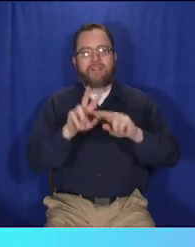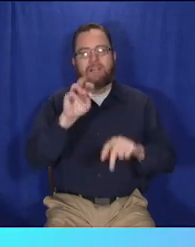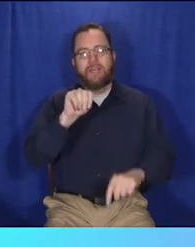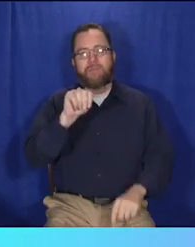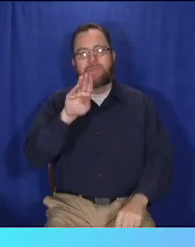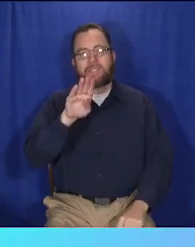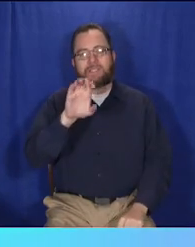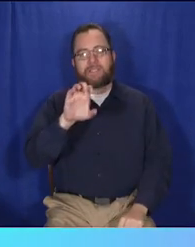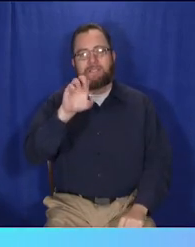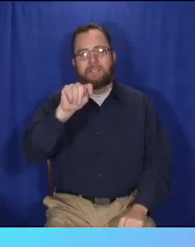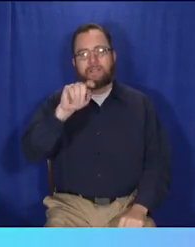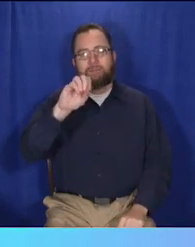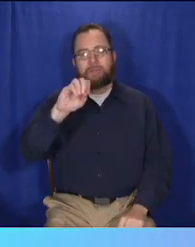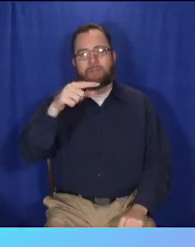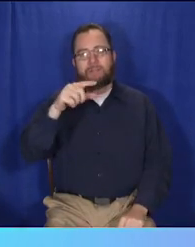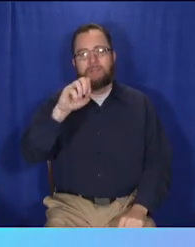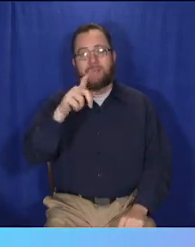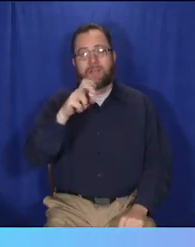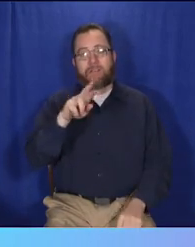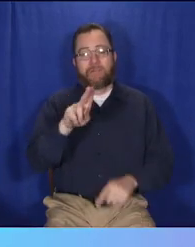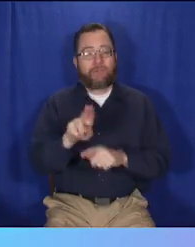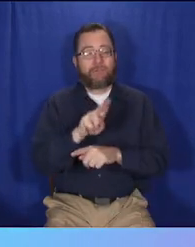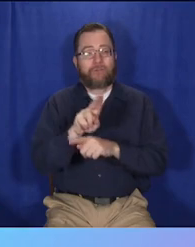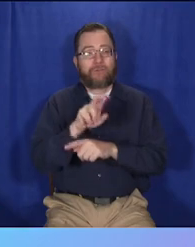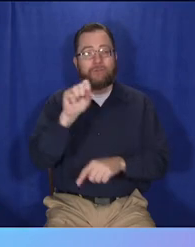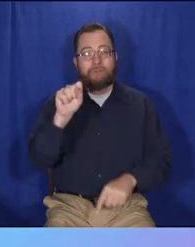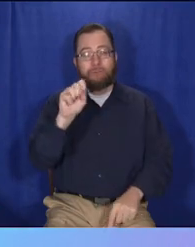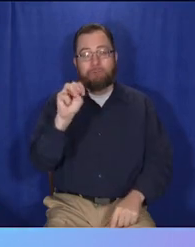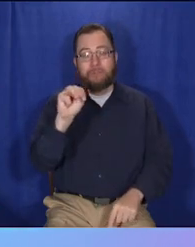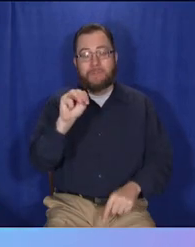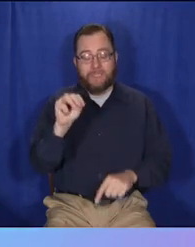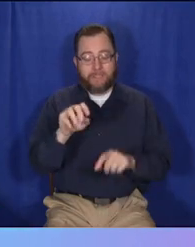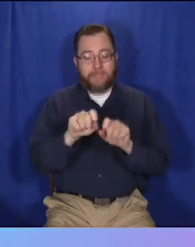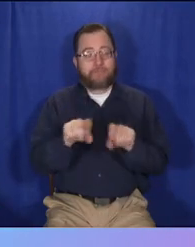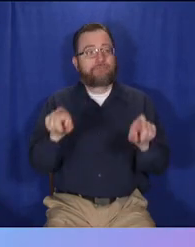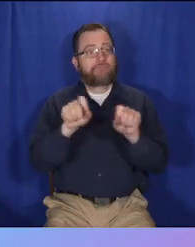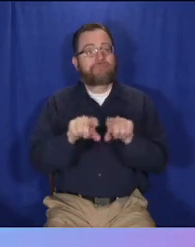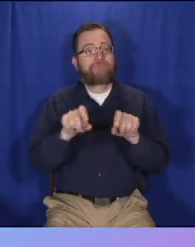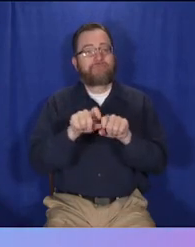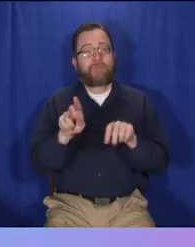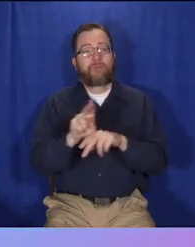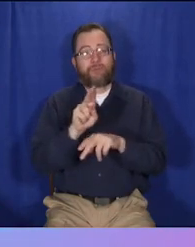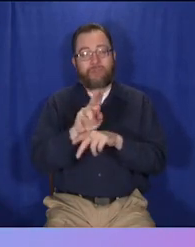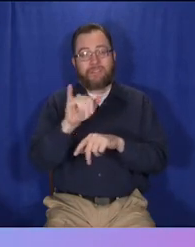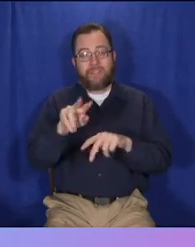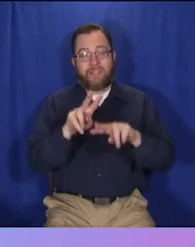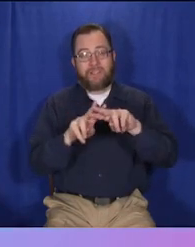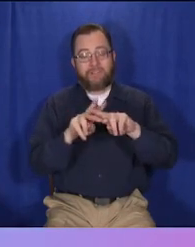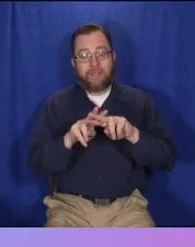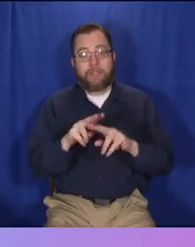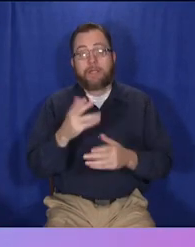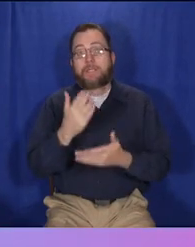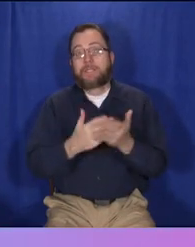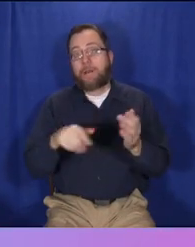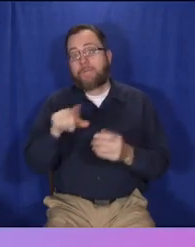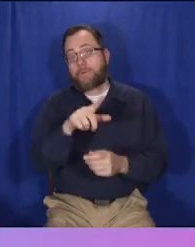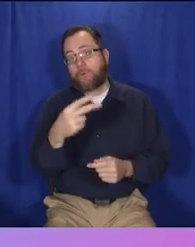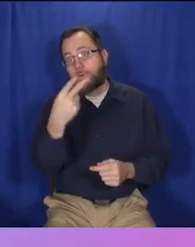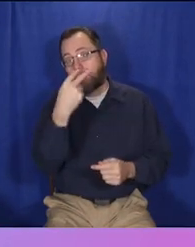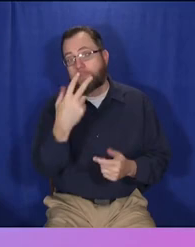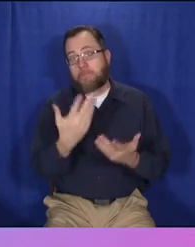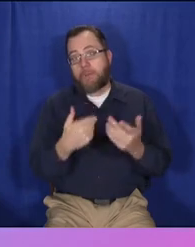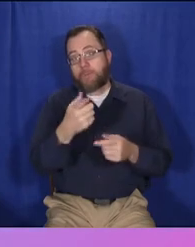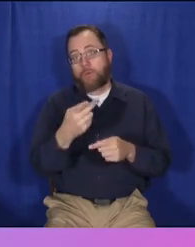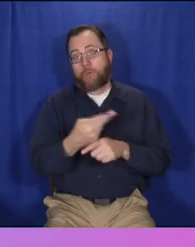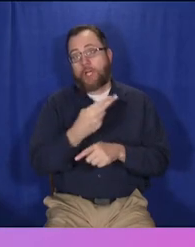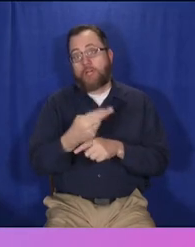NBC Together. I know it's always encouraging when I look through some of those hashtags and see families worshiping together, some in their pajamas, which might